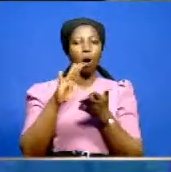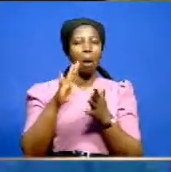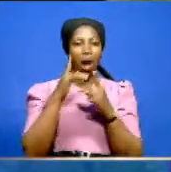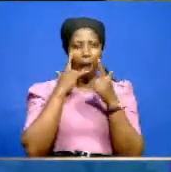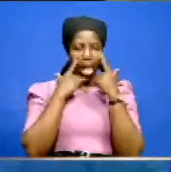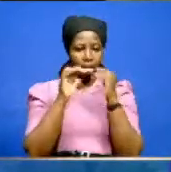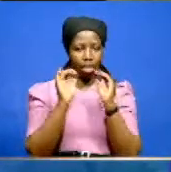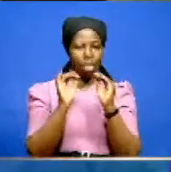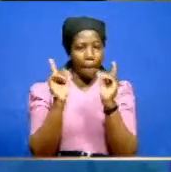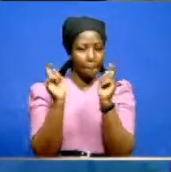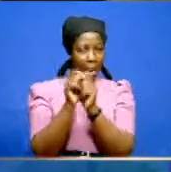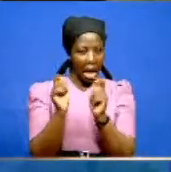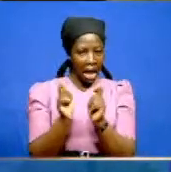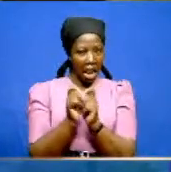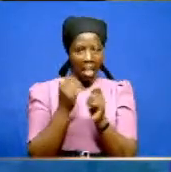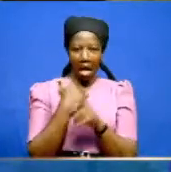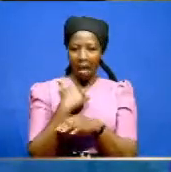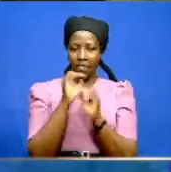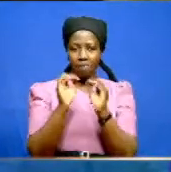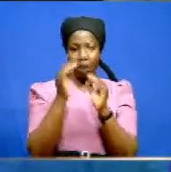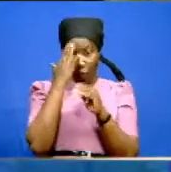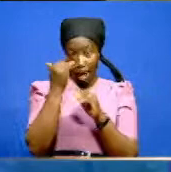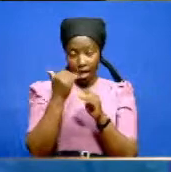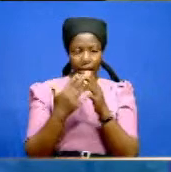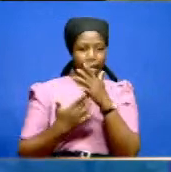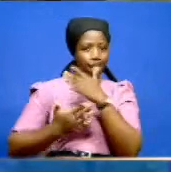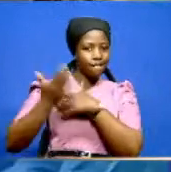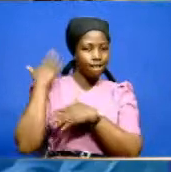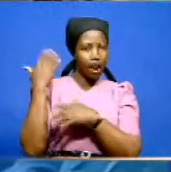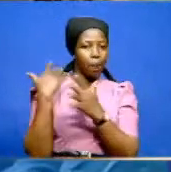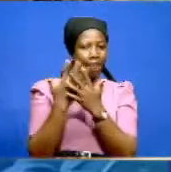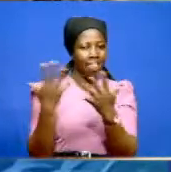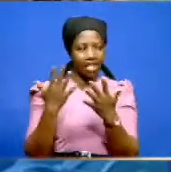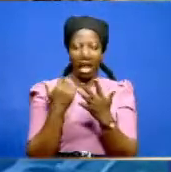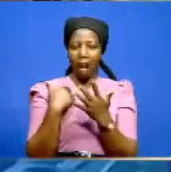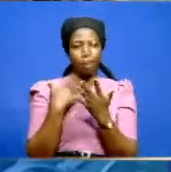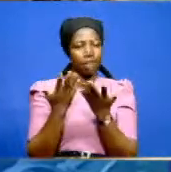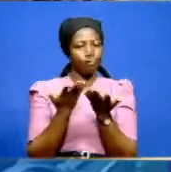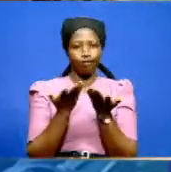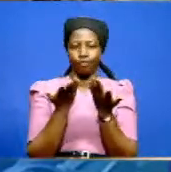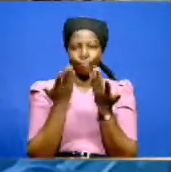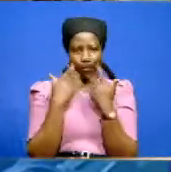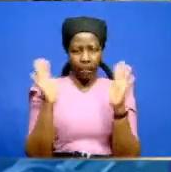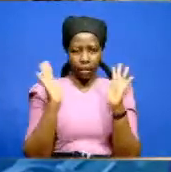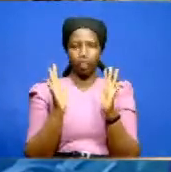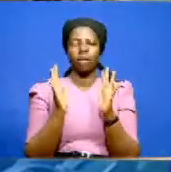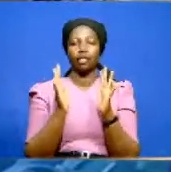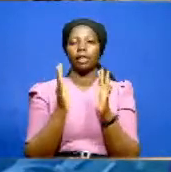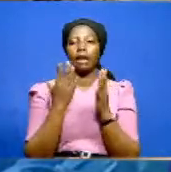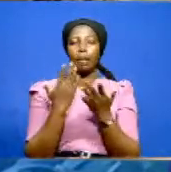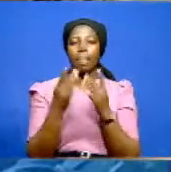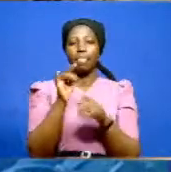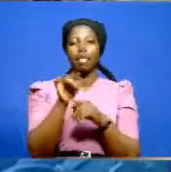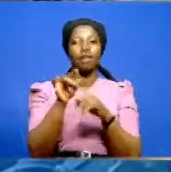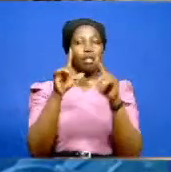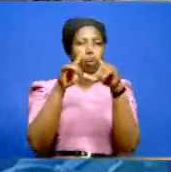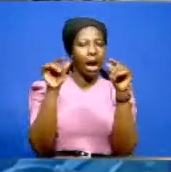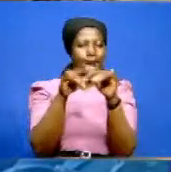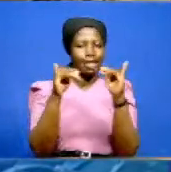pain, for the former things have passed away. May these words ring in our